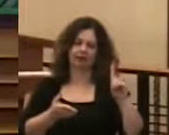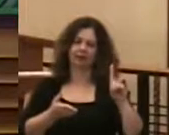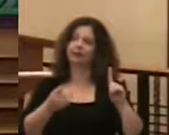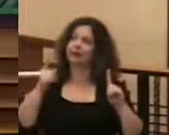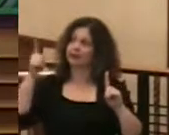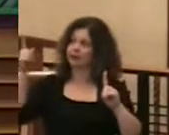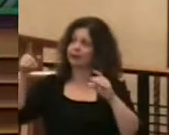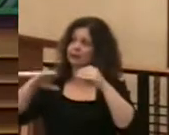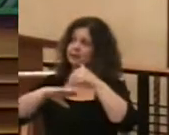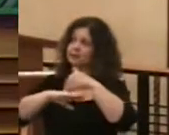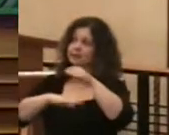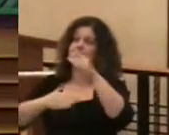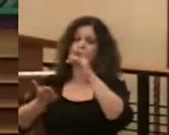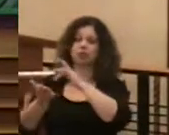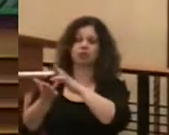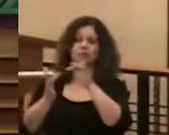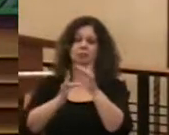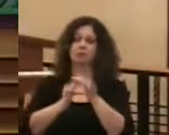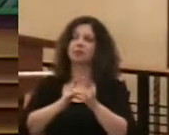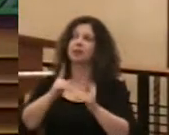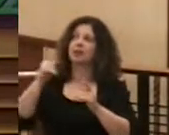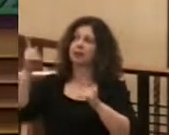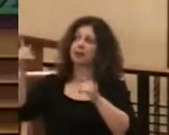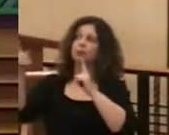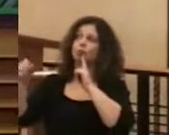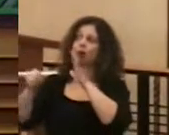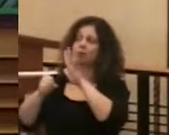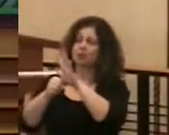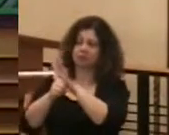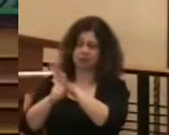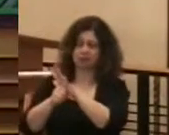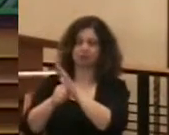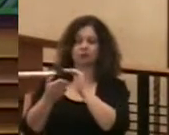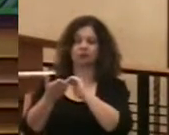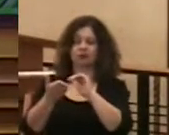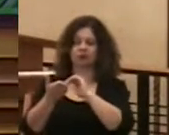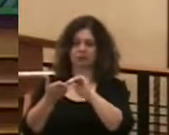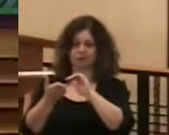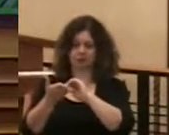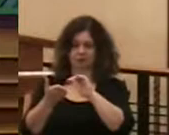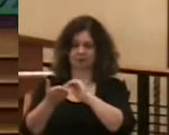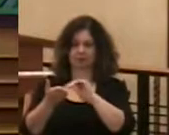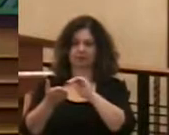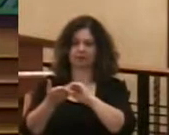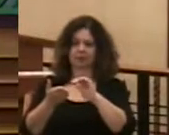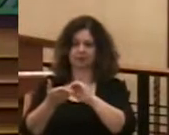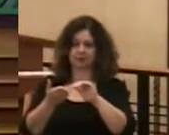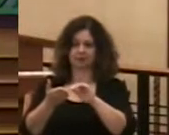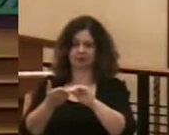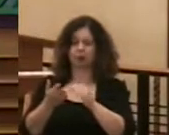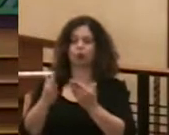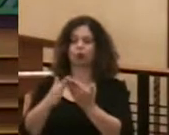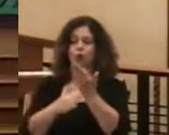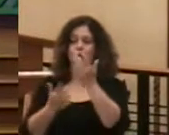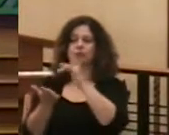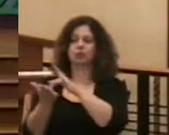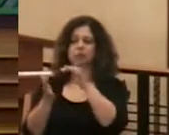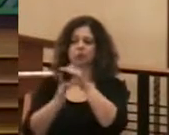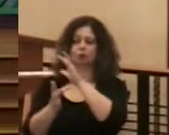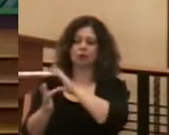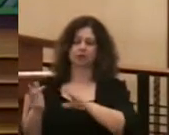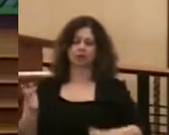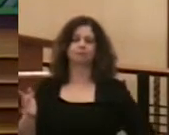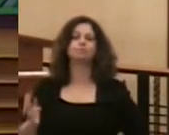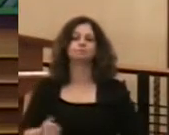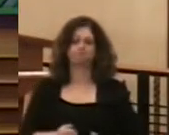Jesus. God gives us assurance of forgiveness in this one named Jesus. We